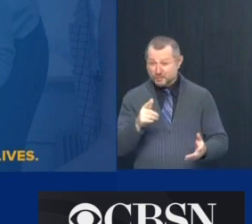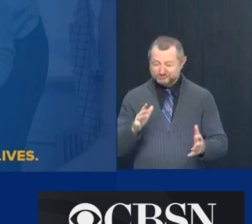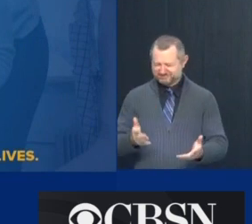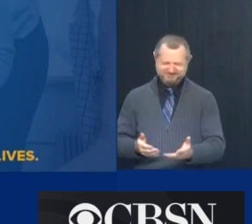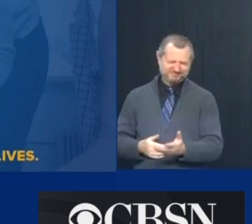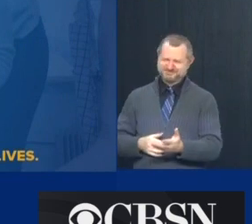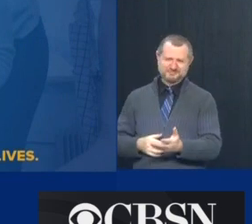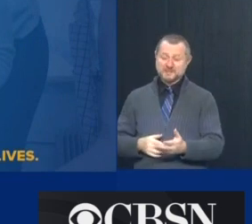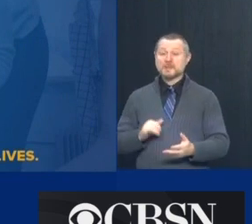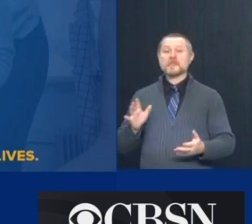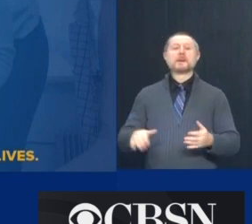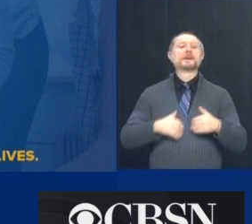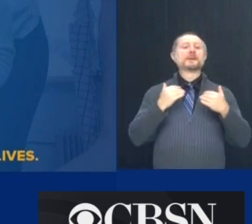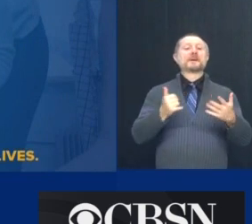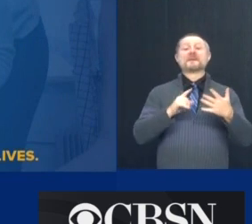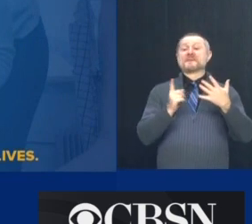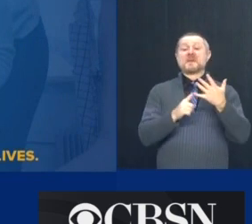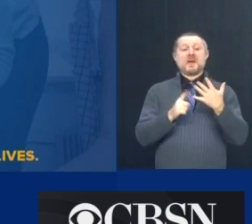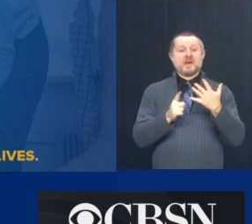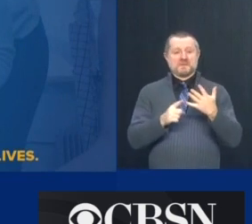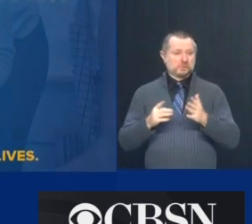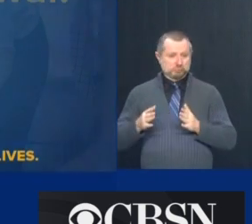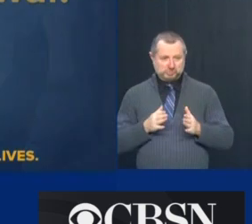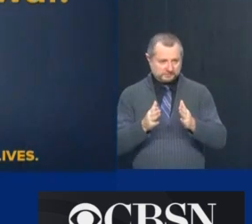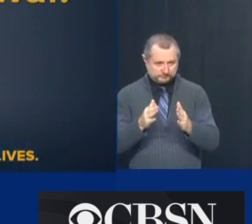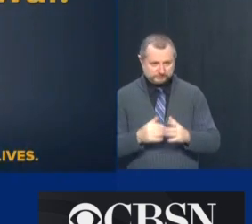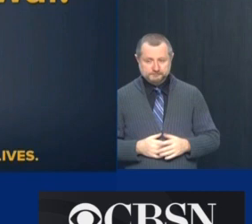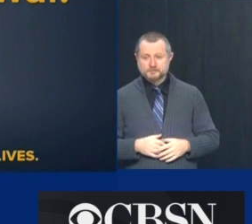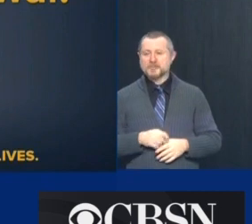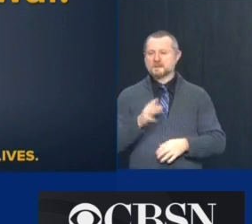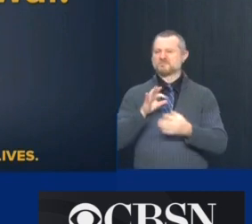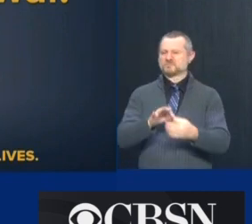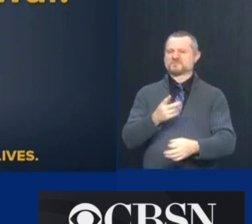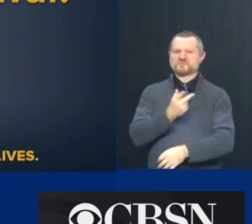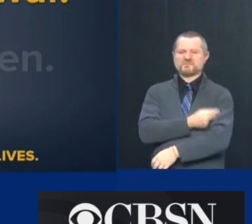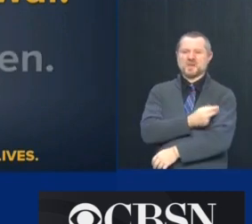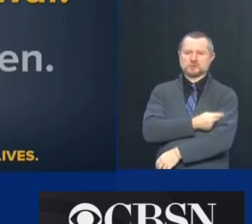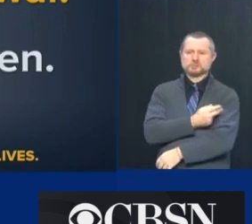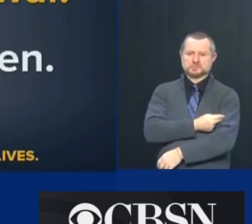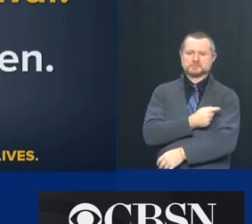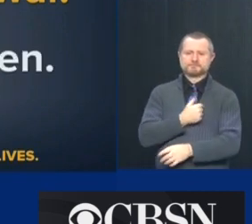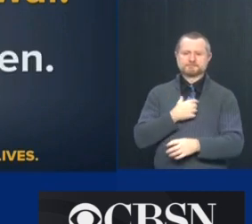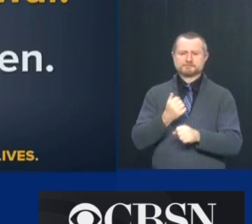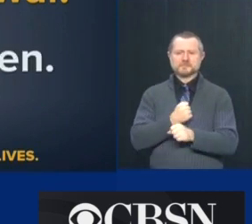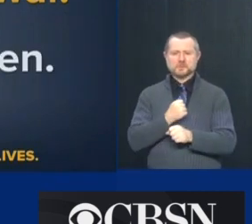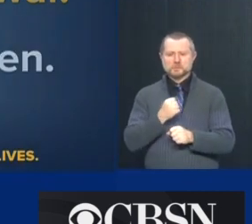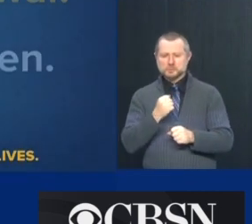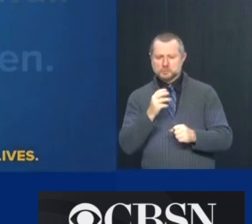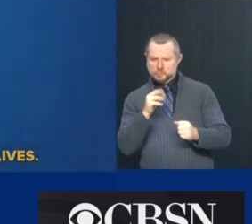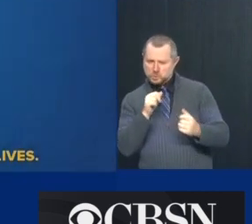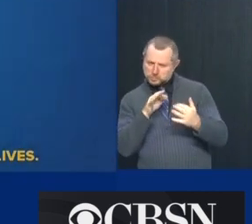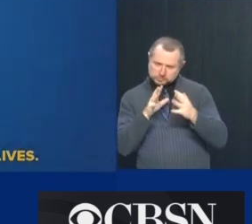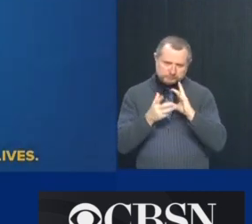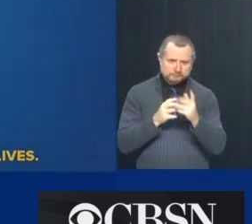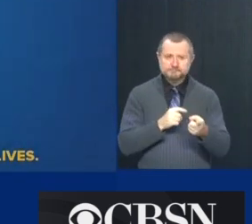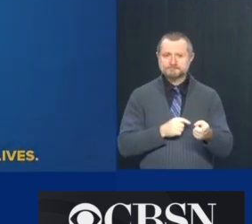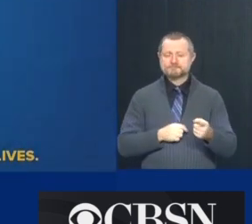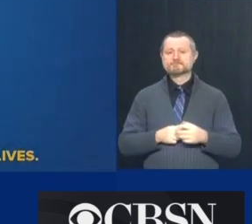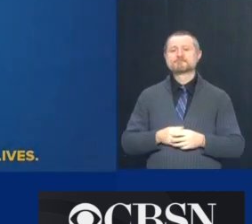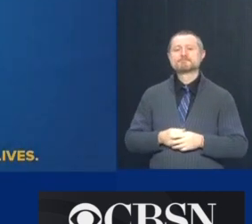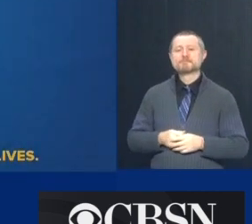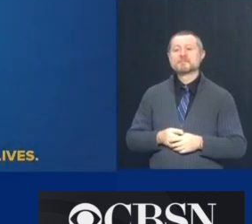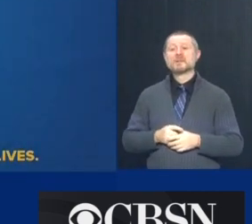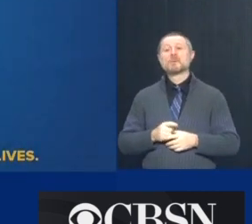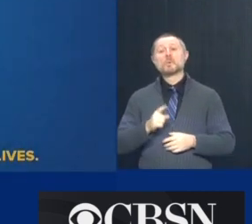Vaccinations, that is going to be the weapon. That is going to be the weapon that will end the war. The only question is